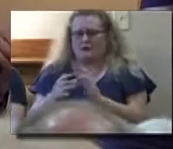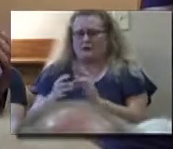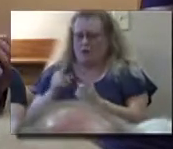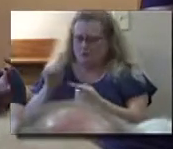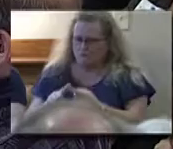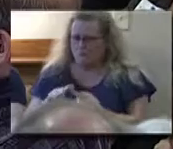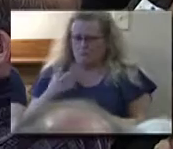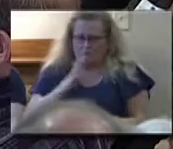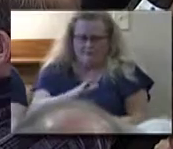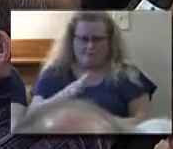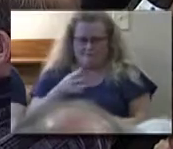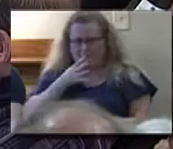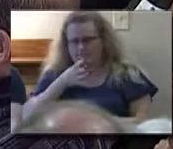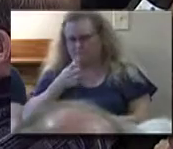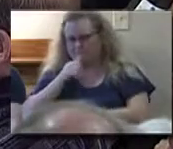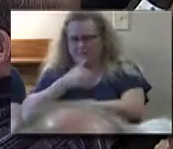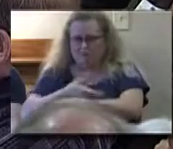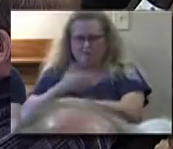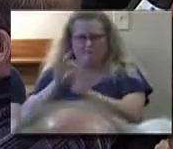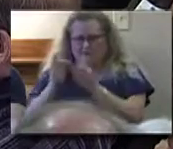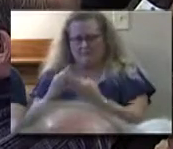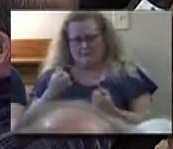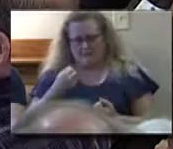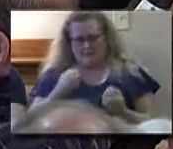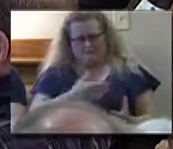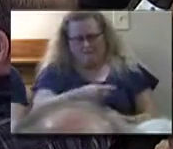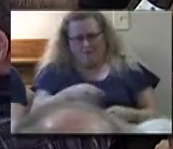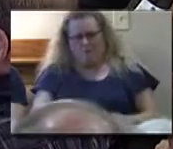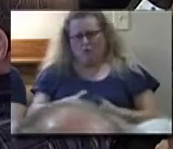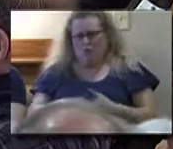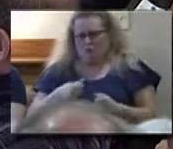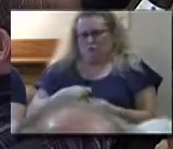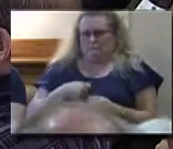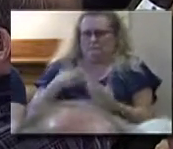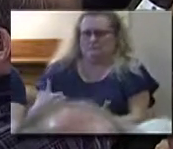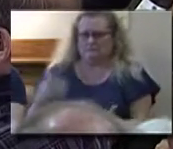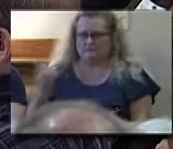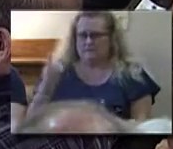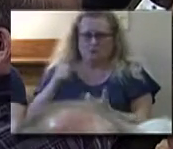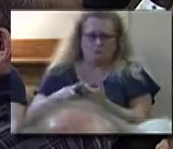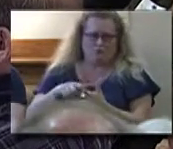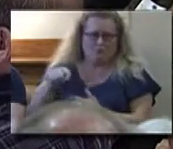It gives them a chance to say something to the man they killed,